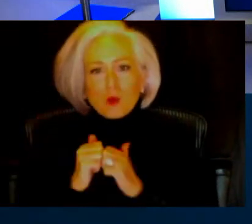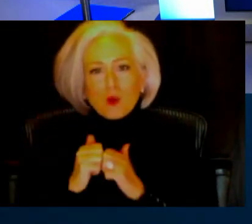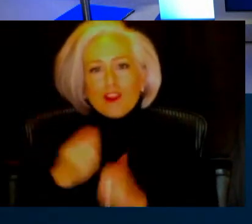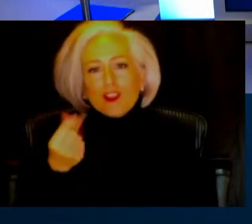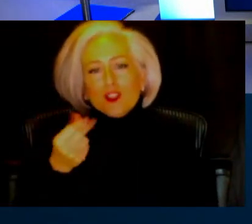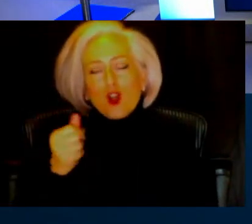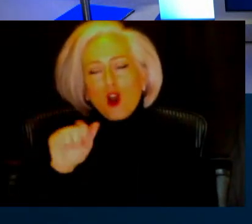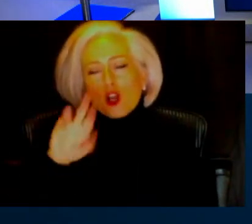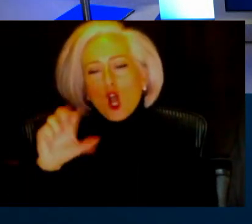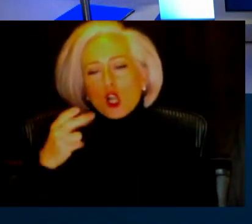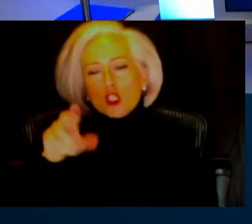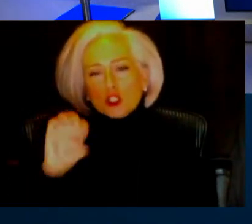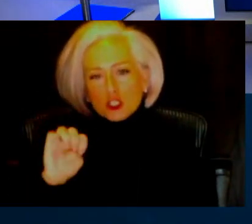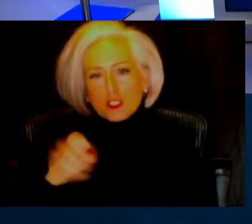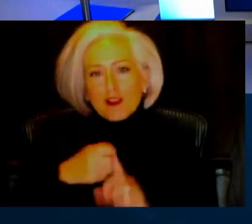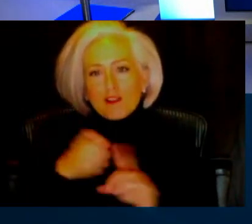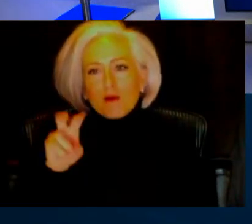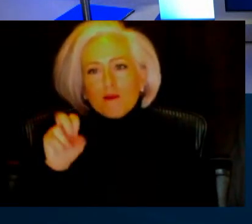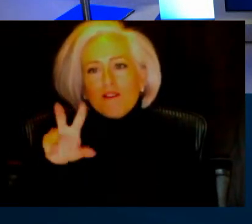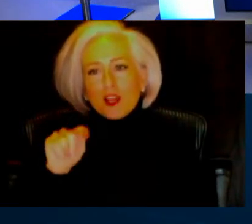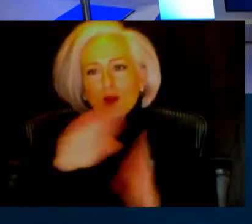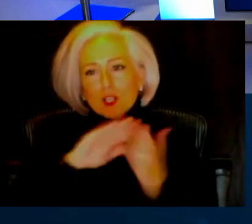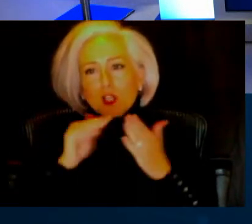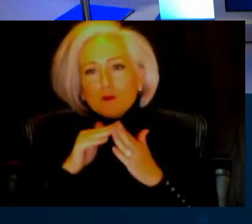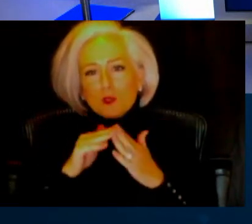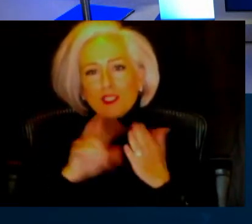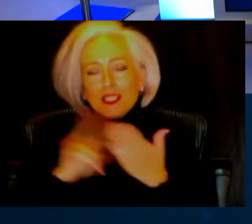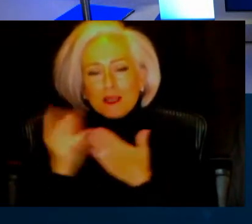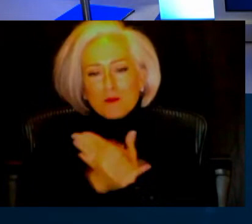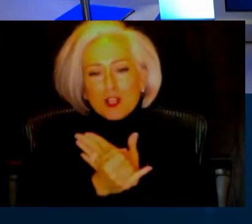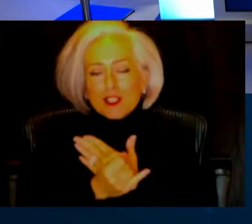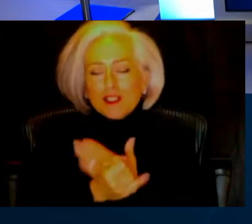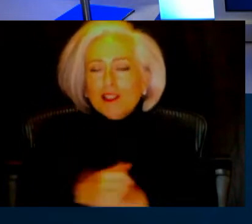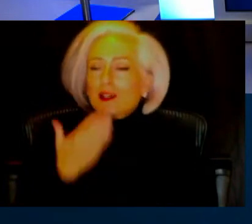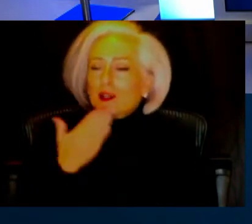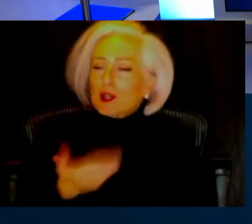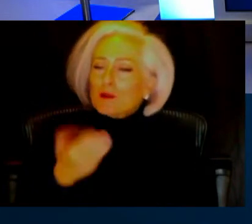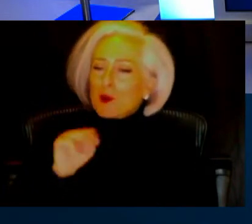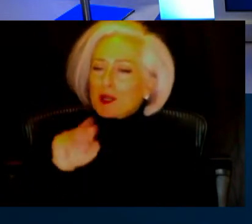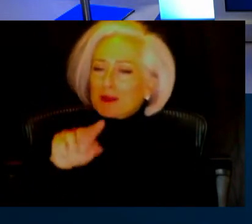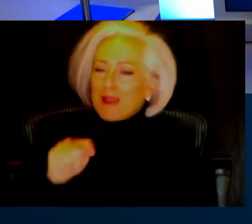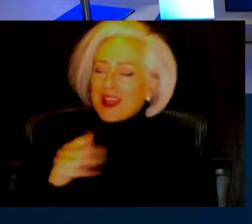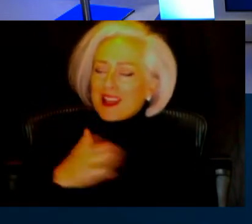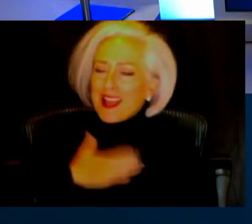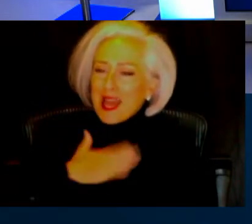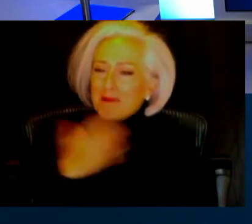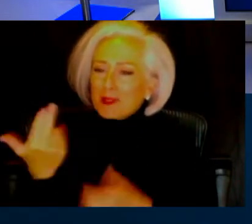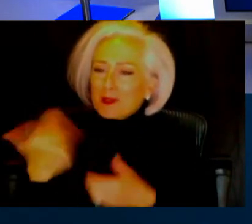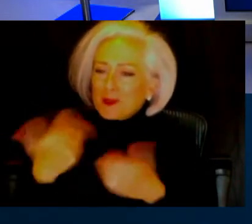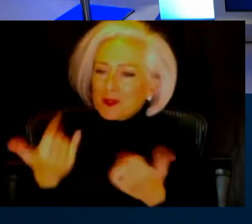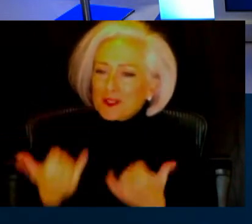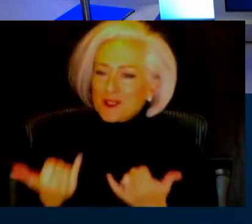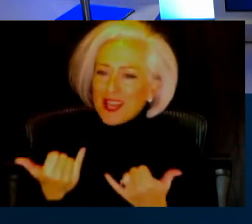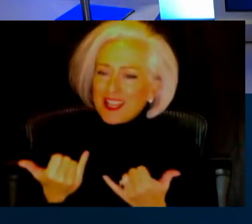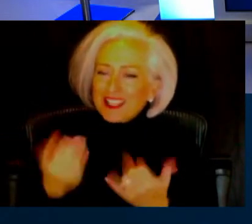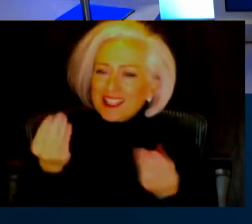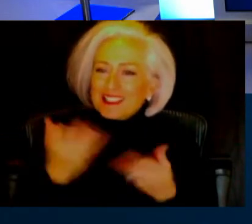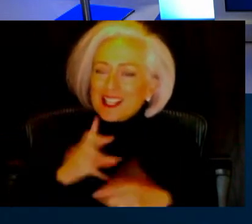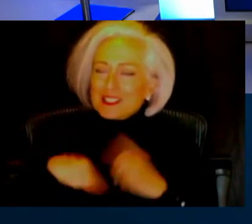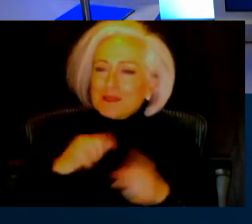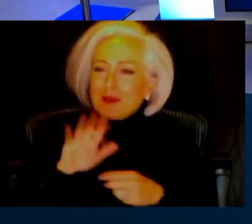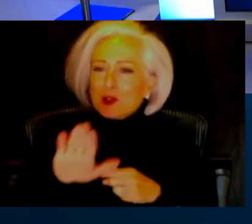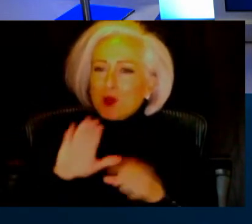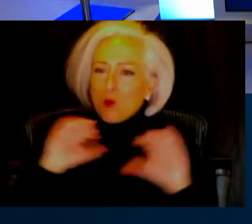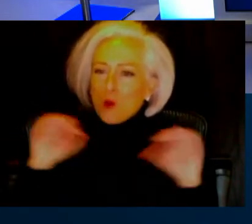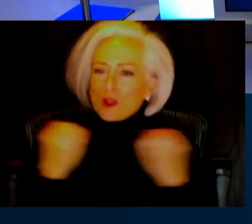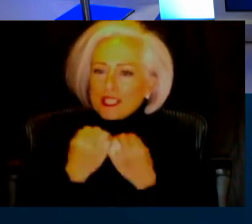from the Veteran Community Project. So Matt, good morning to you. So glad you're with us. Just please tell us more about this organization